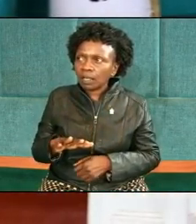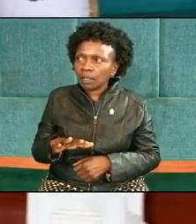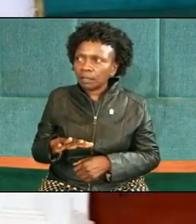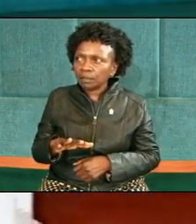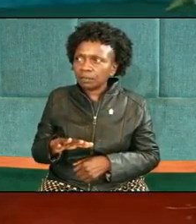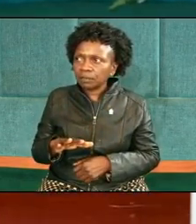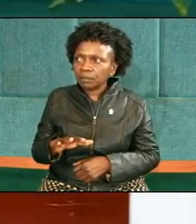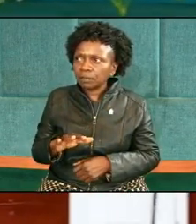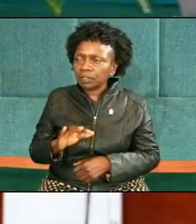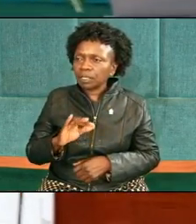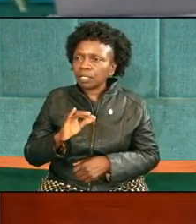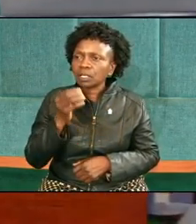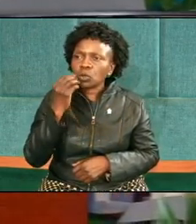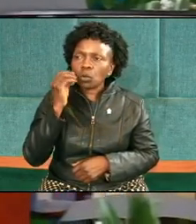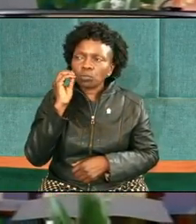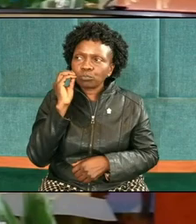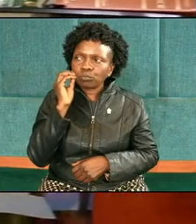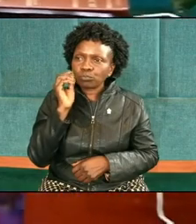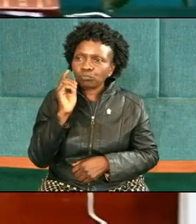is at home